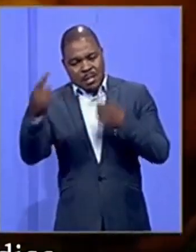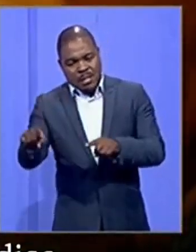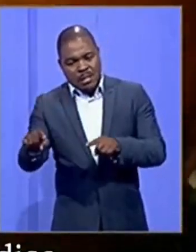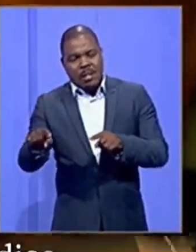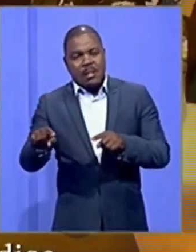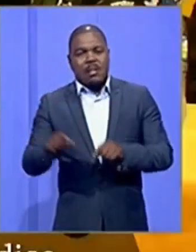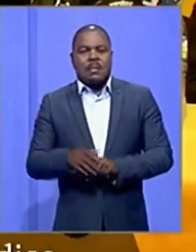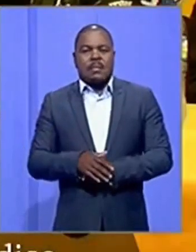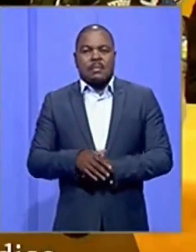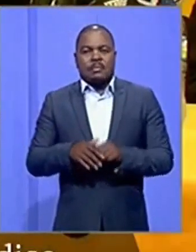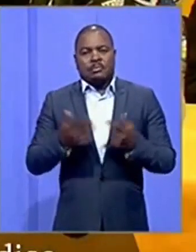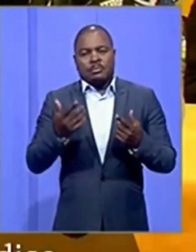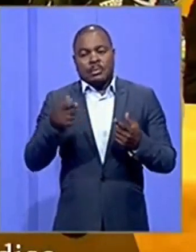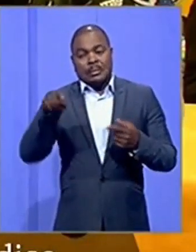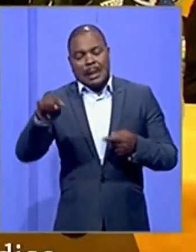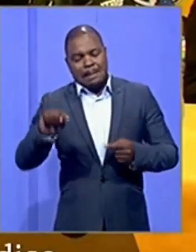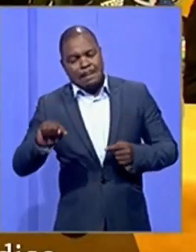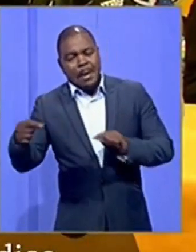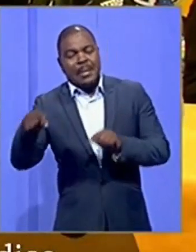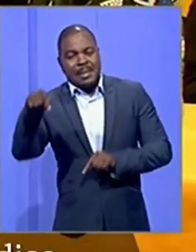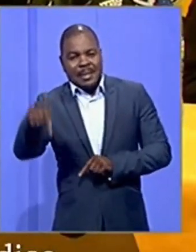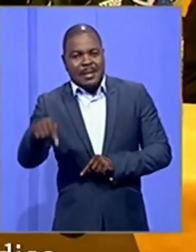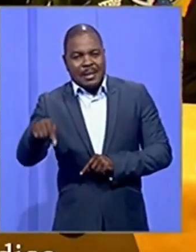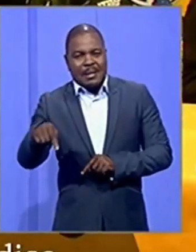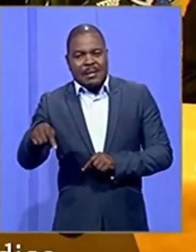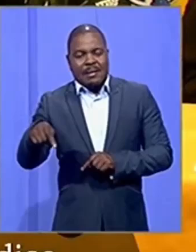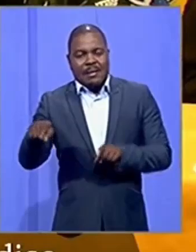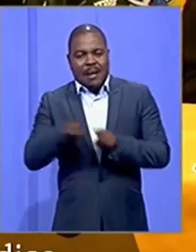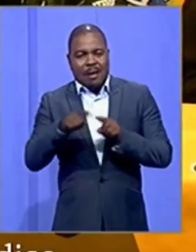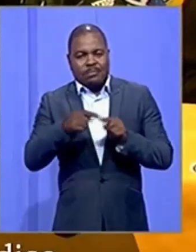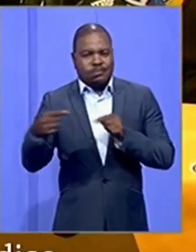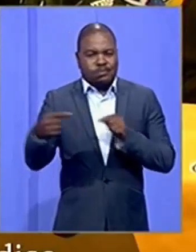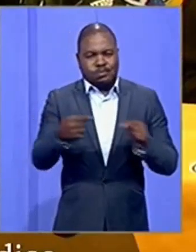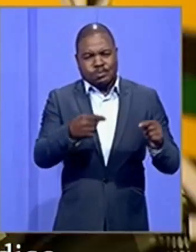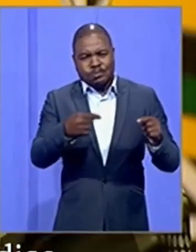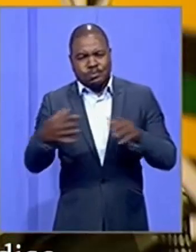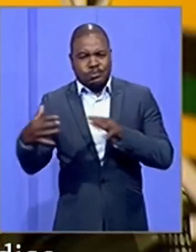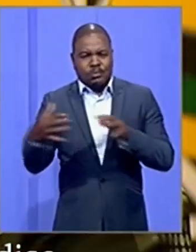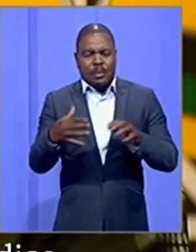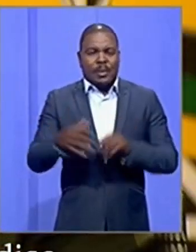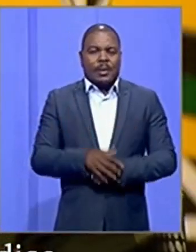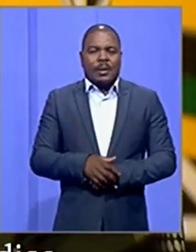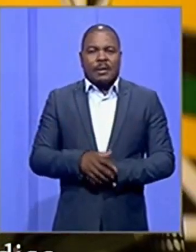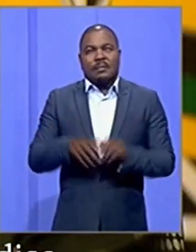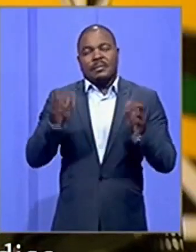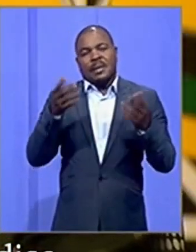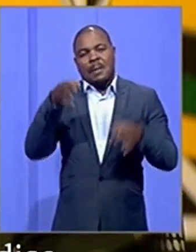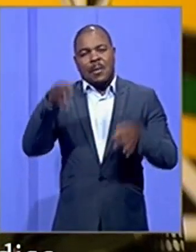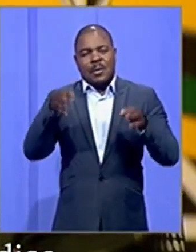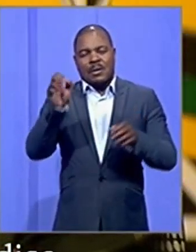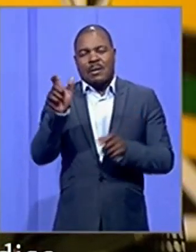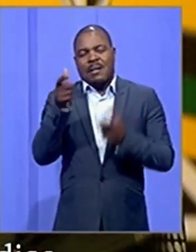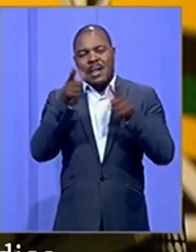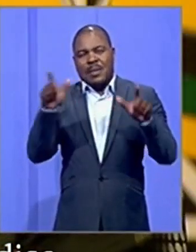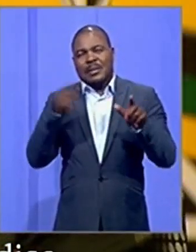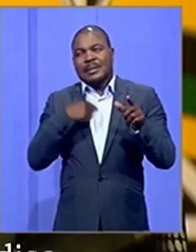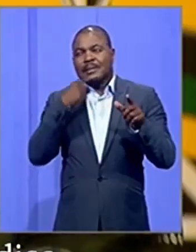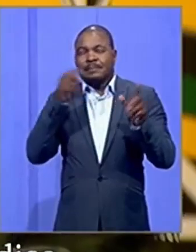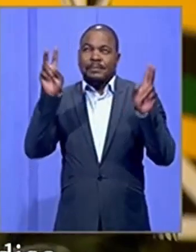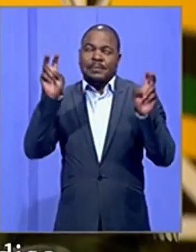mo mohloding wa teng ntwa ena e ka puo ya sepolotiki